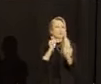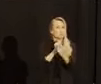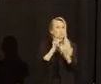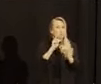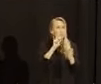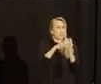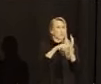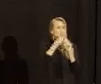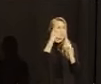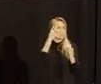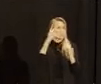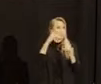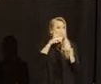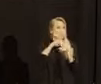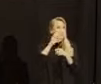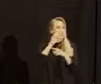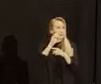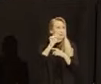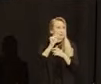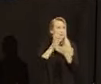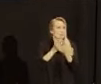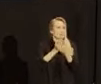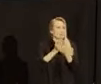disability right around the country?